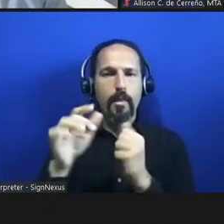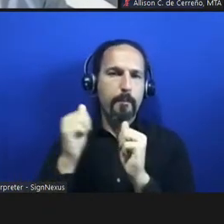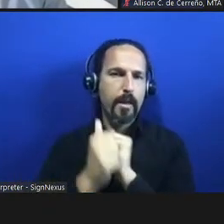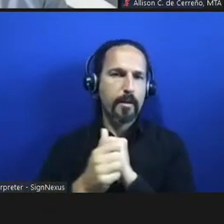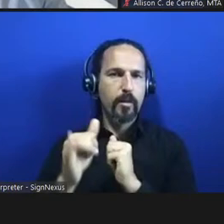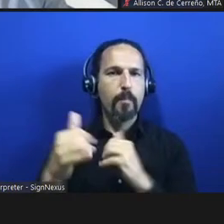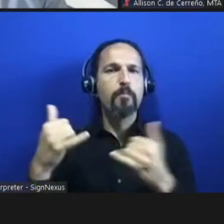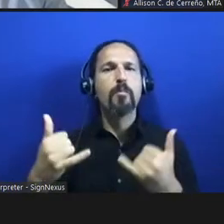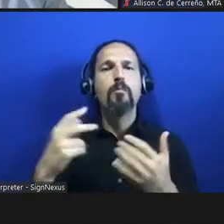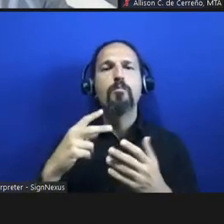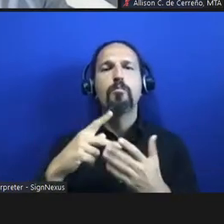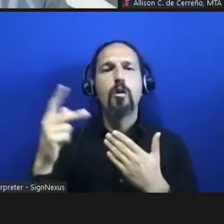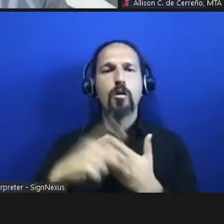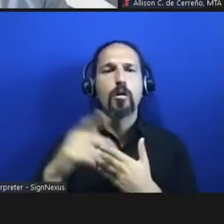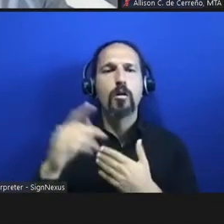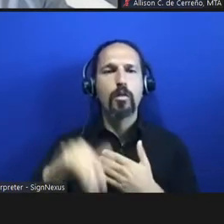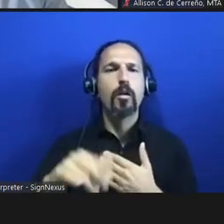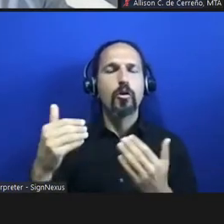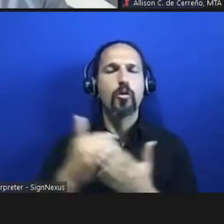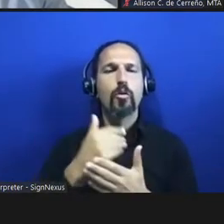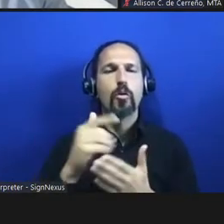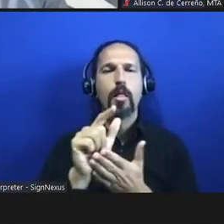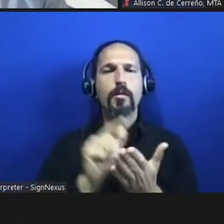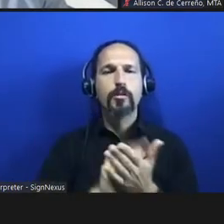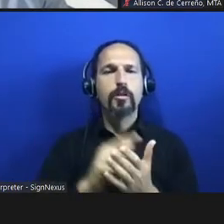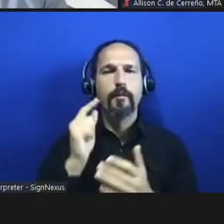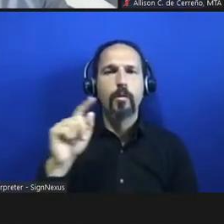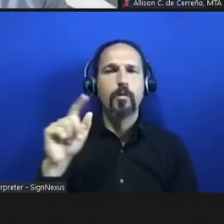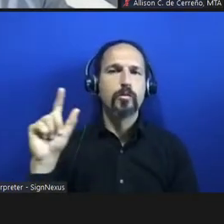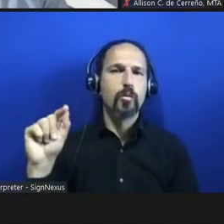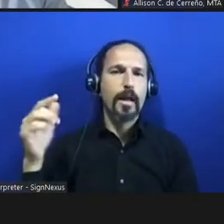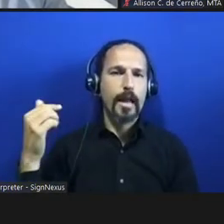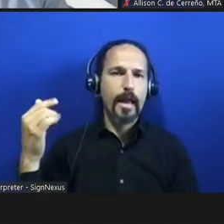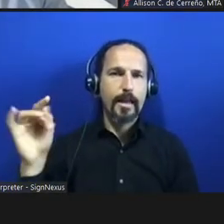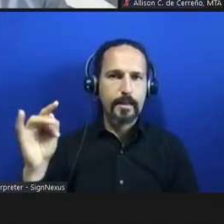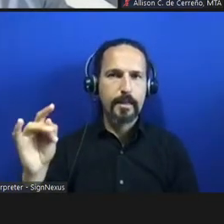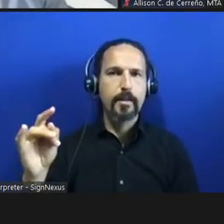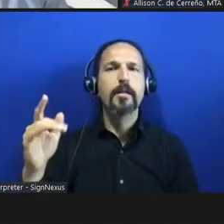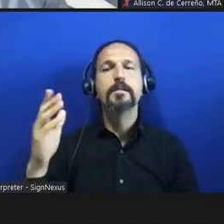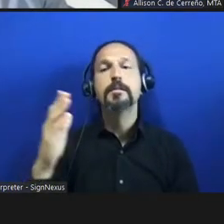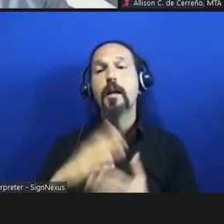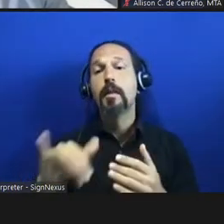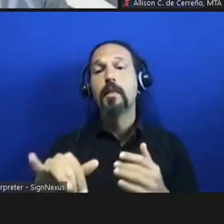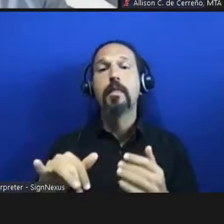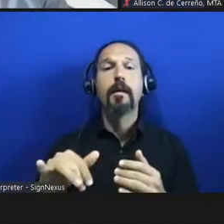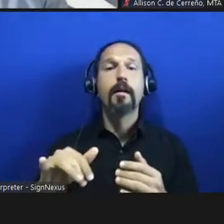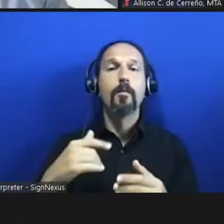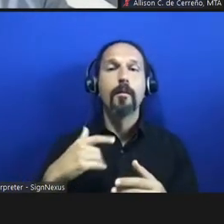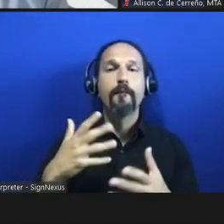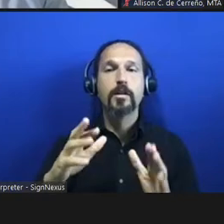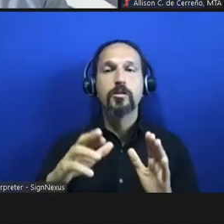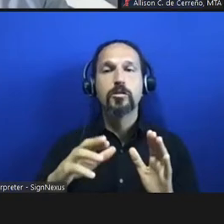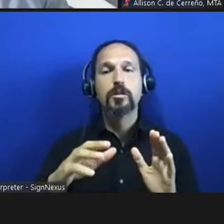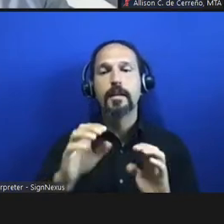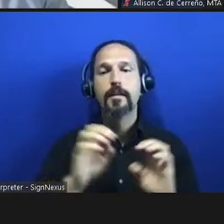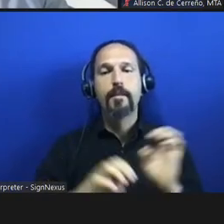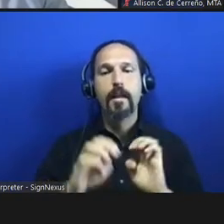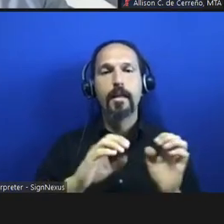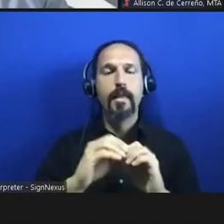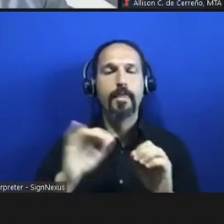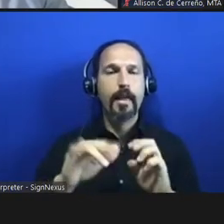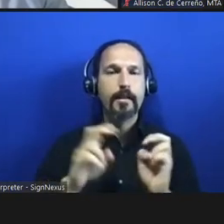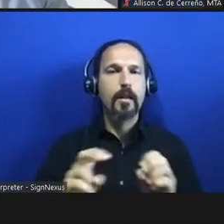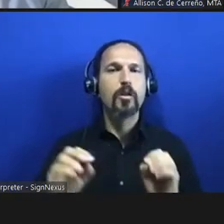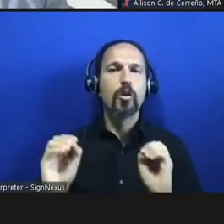program by the New York State Legislature in 2019. several Alternatives have been evaluated in the current environmental assessment including